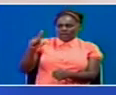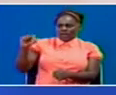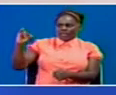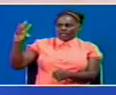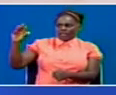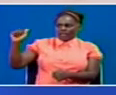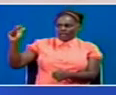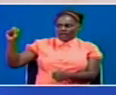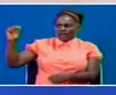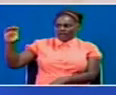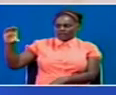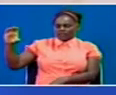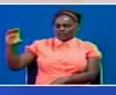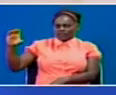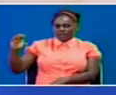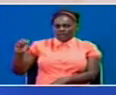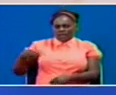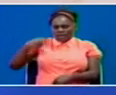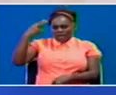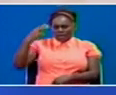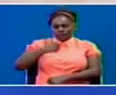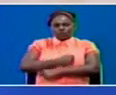School, for example,